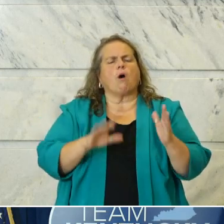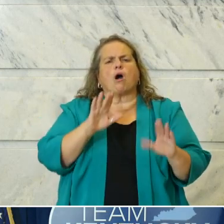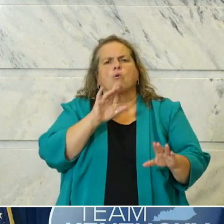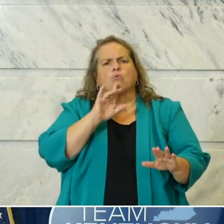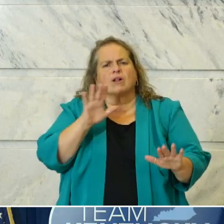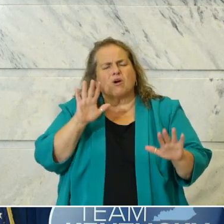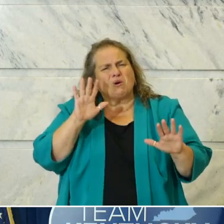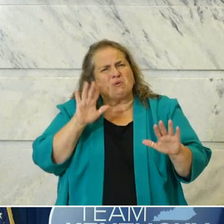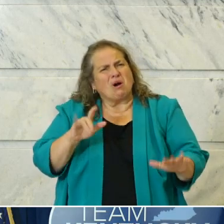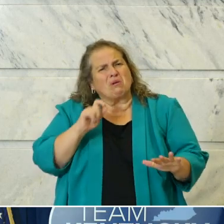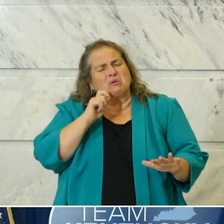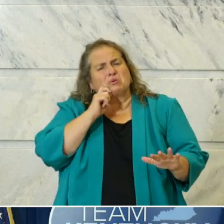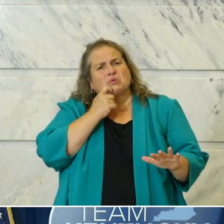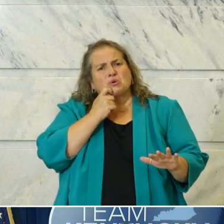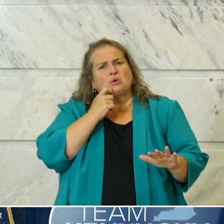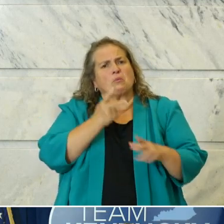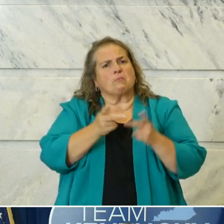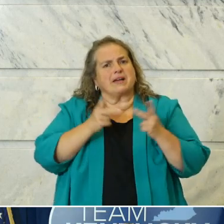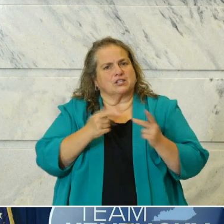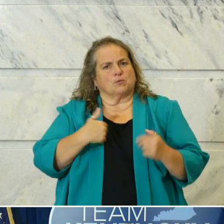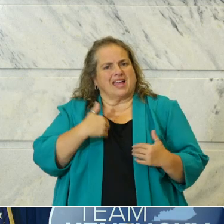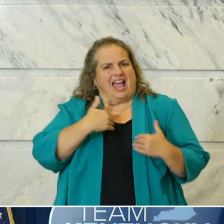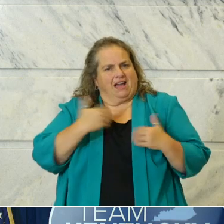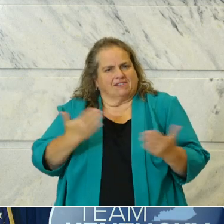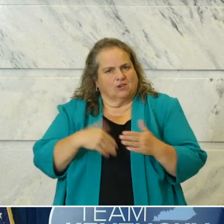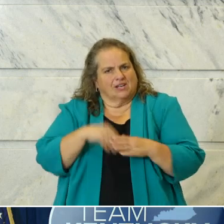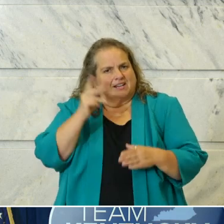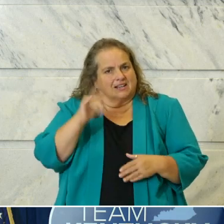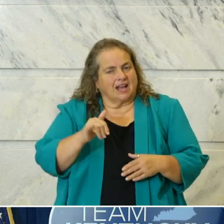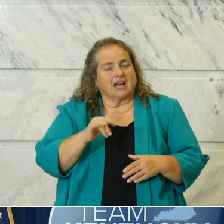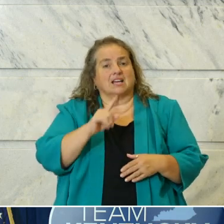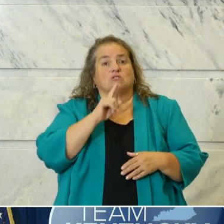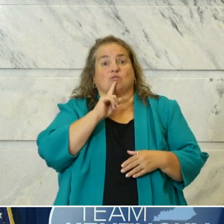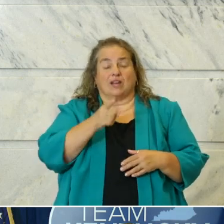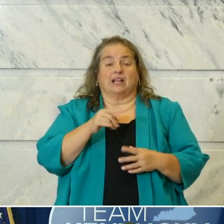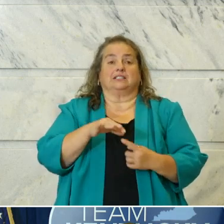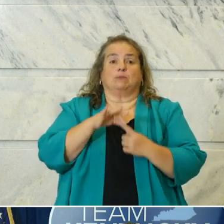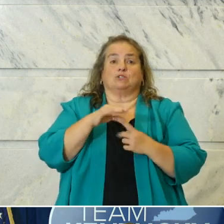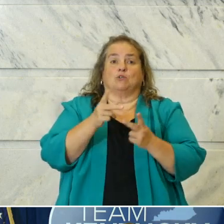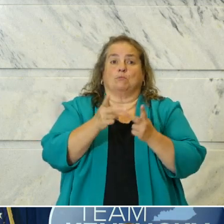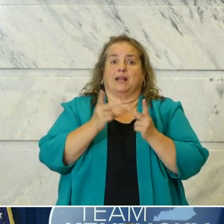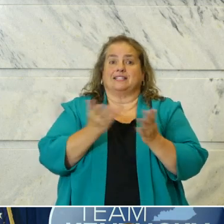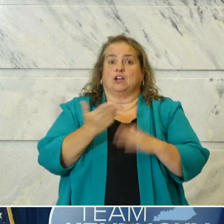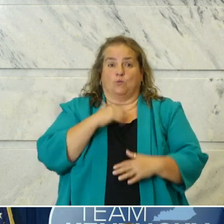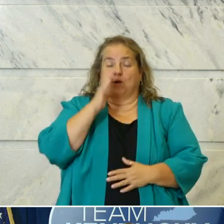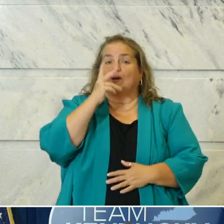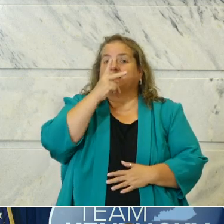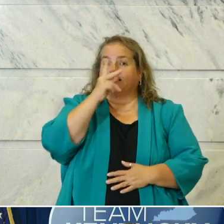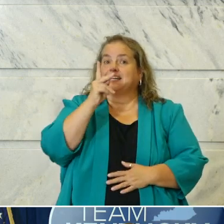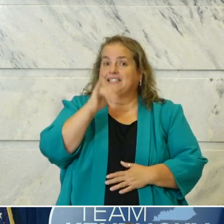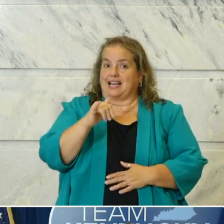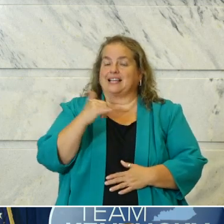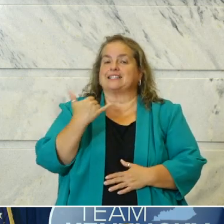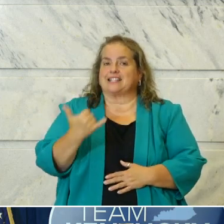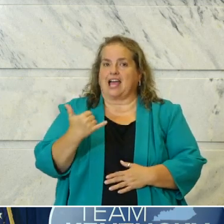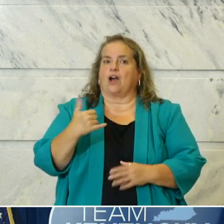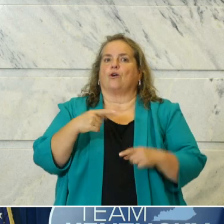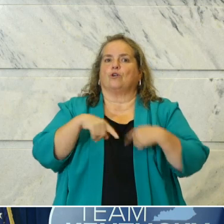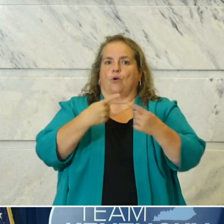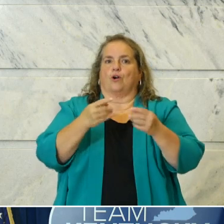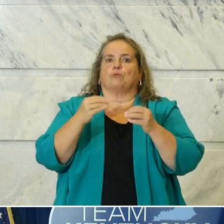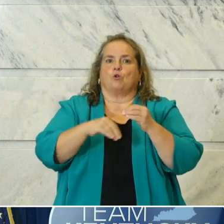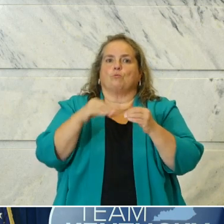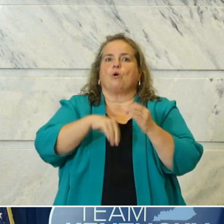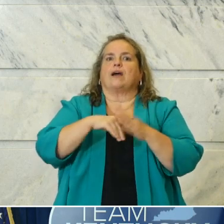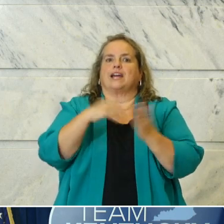have. Truly special places where I think we will see Kentuckians going more and more, and I can't wait